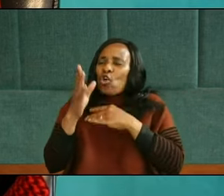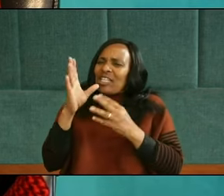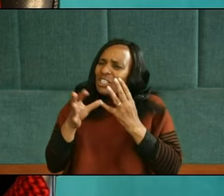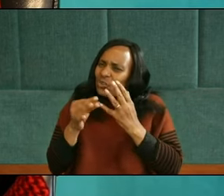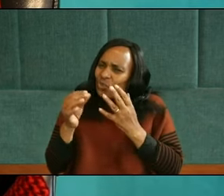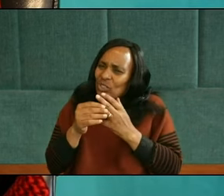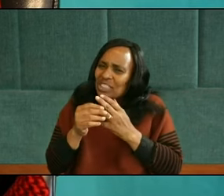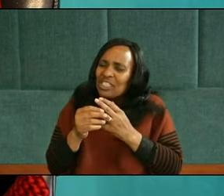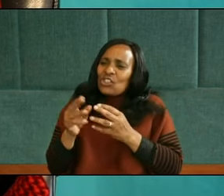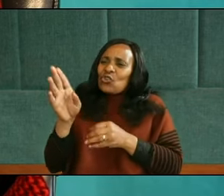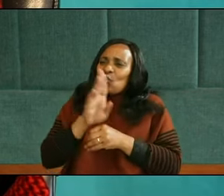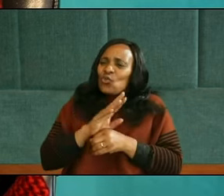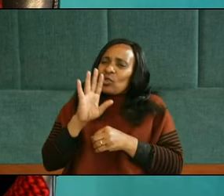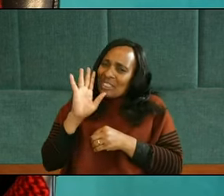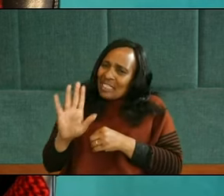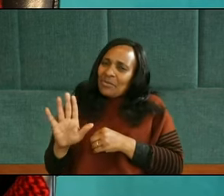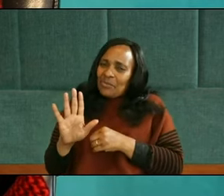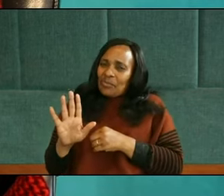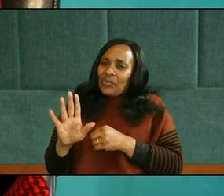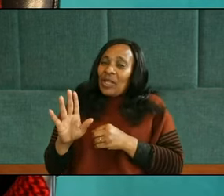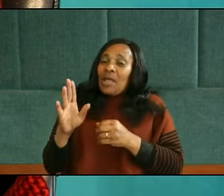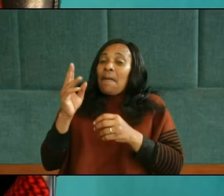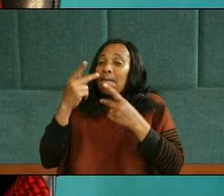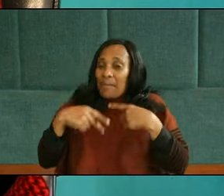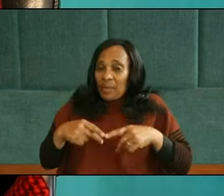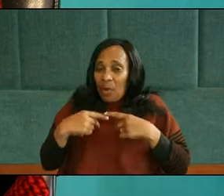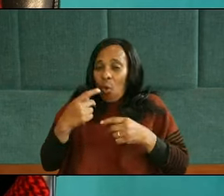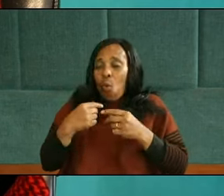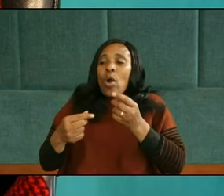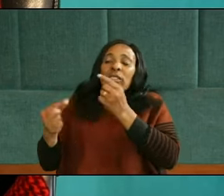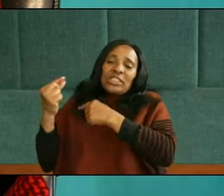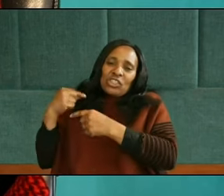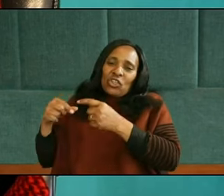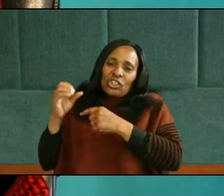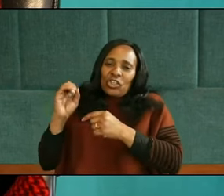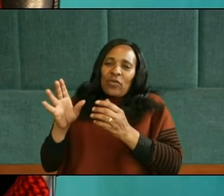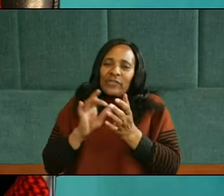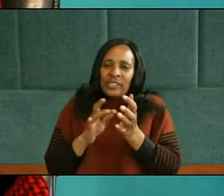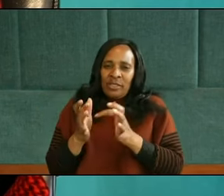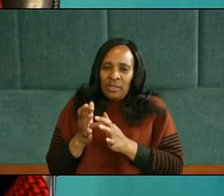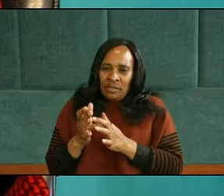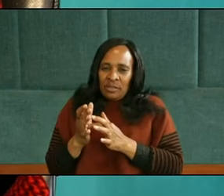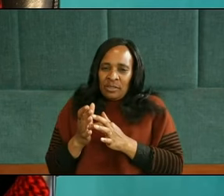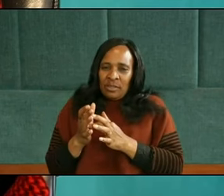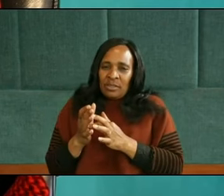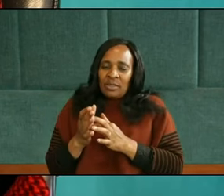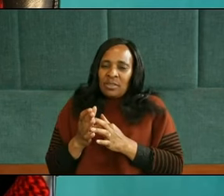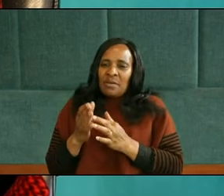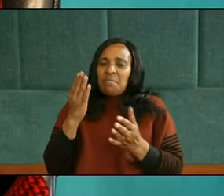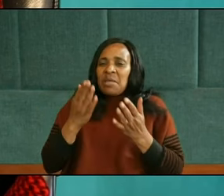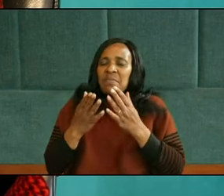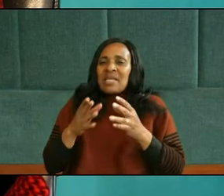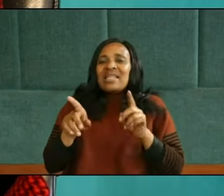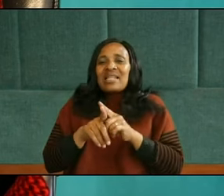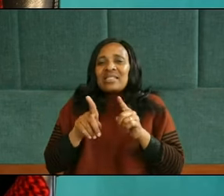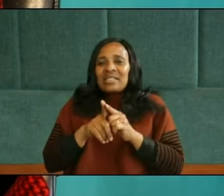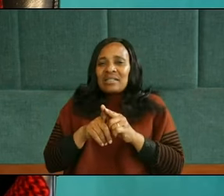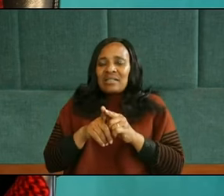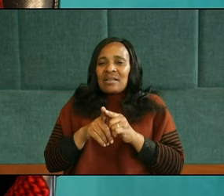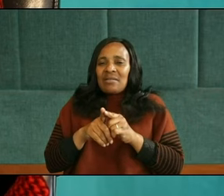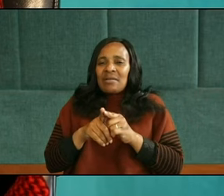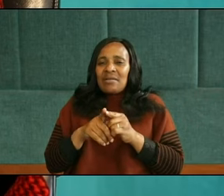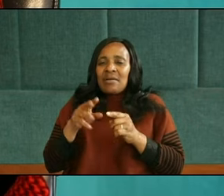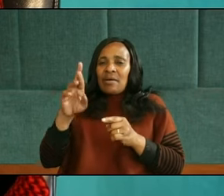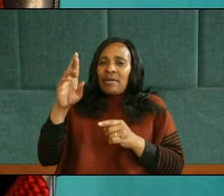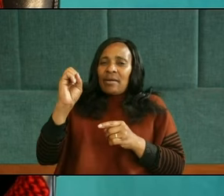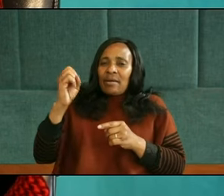to use Ruth as one of the people who was in the genealogy of Jesus. Maybe let me also mention about